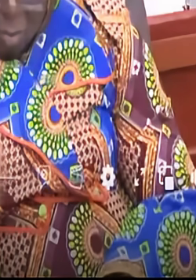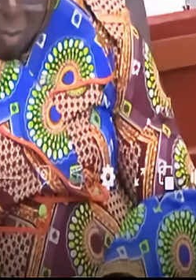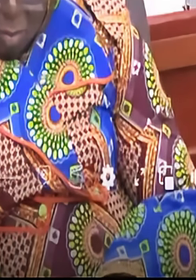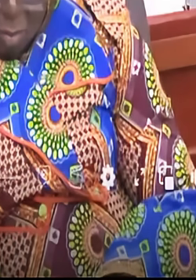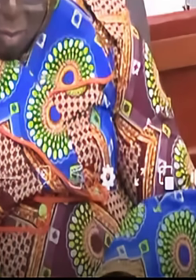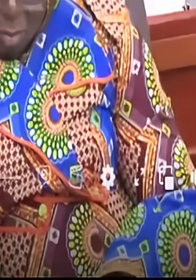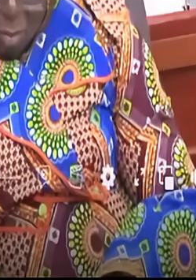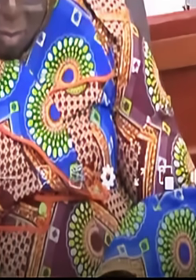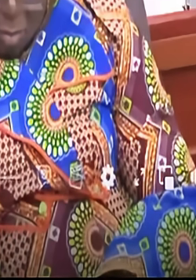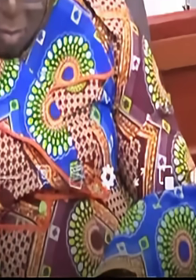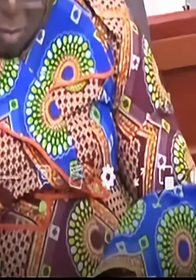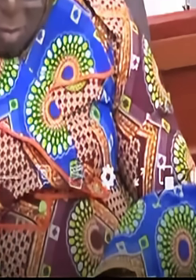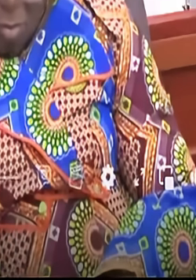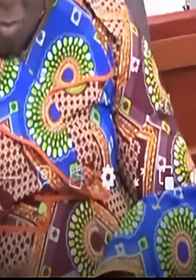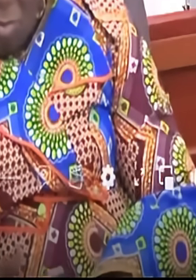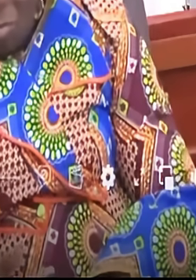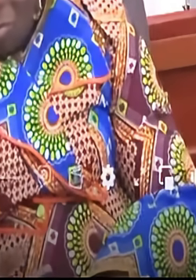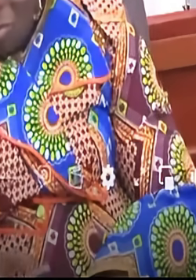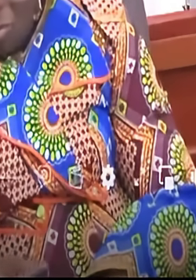shifts.